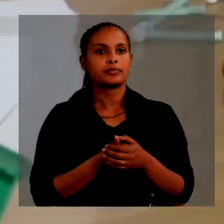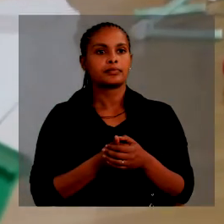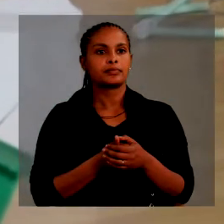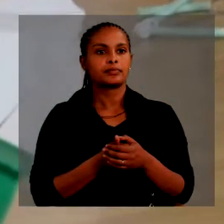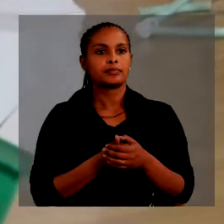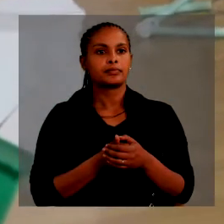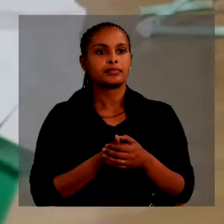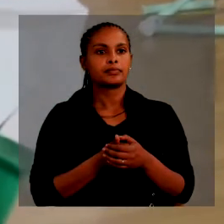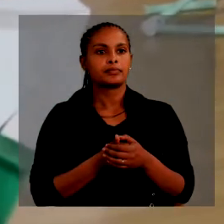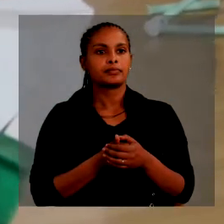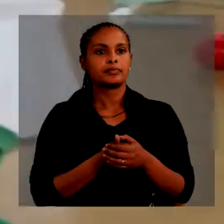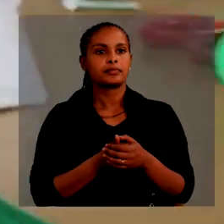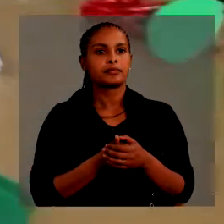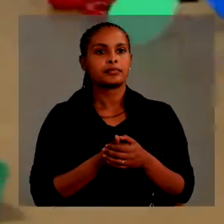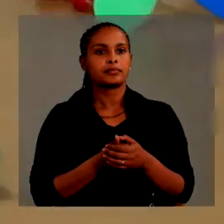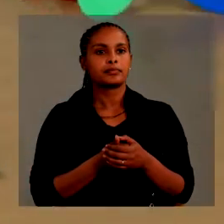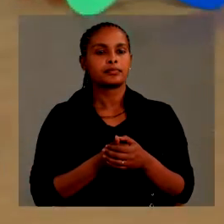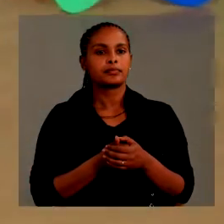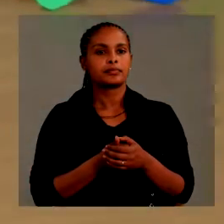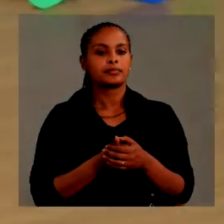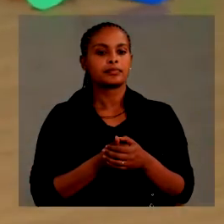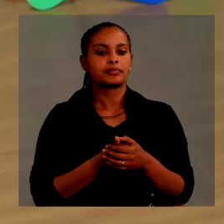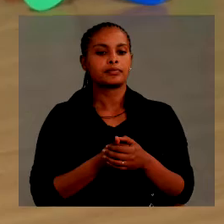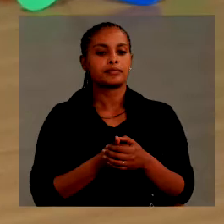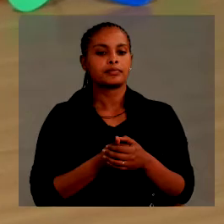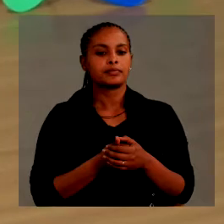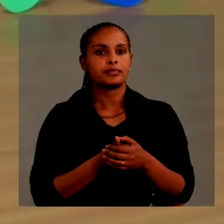Let me, yes.